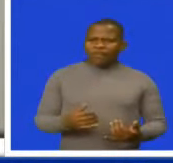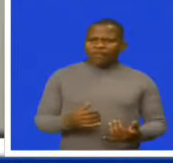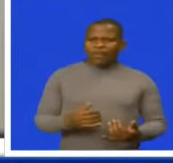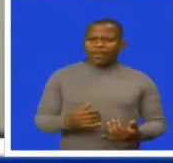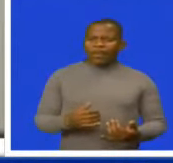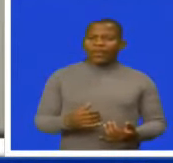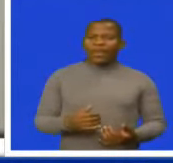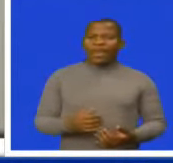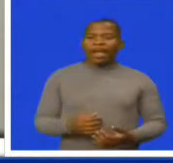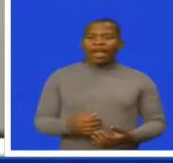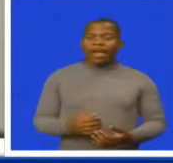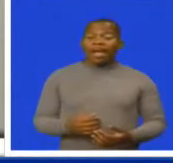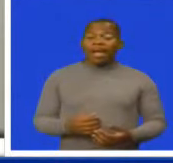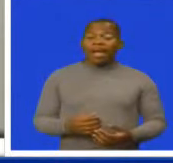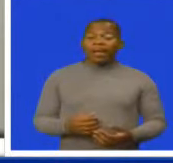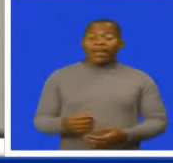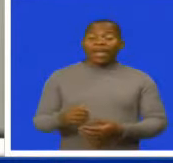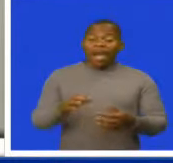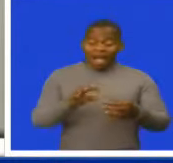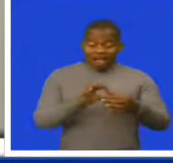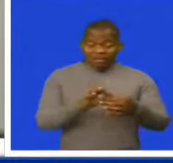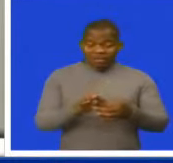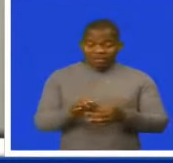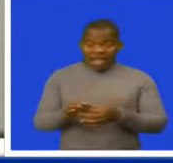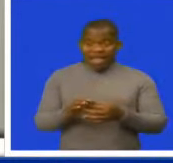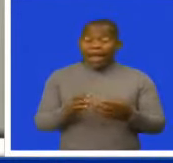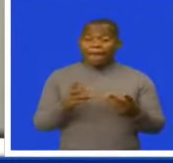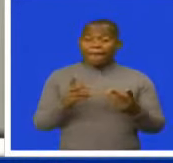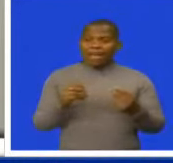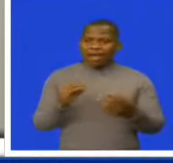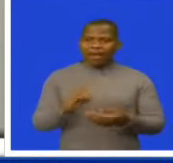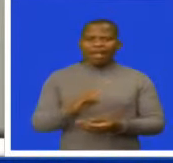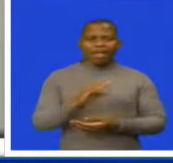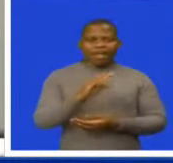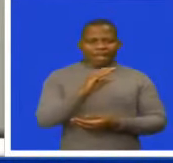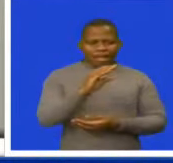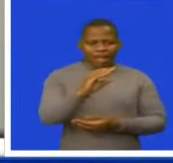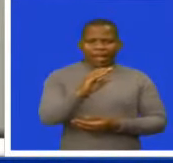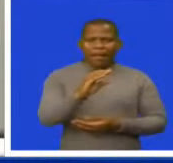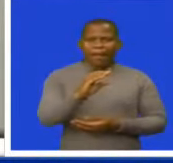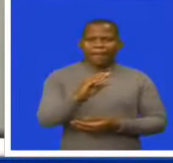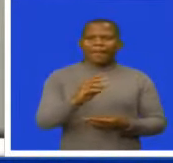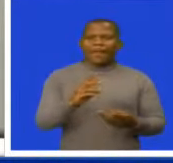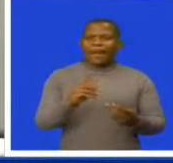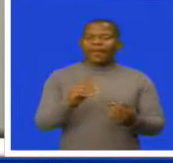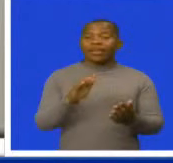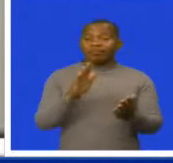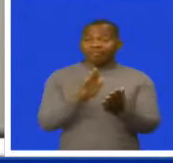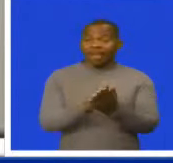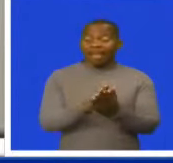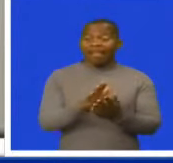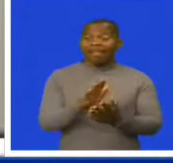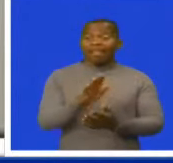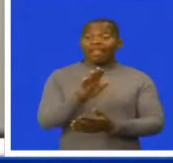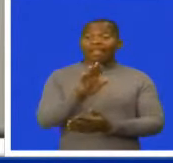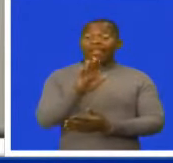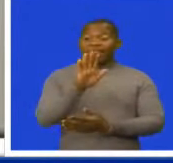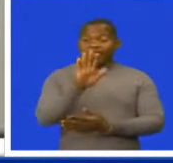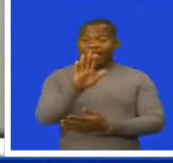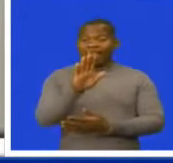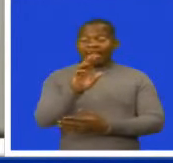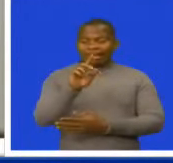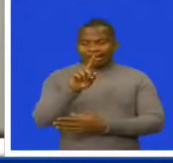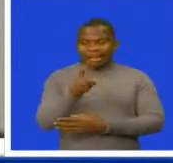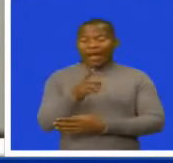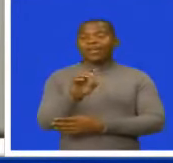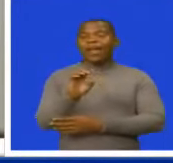kwasekuvela ukuthi ihlobo dethu lethu ikhulu kakhulu takaletheko. Ndacela ukusichasa ngemidlalo ukuthi singaqhubeka nesichasane ngemidlalo utasichasa ke sakhona